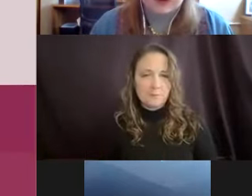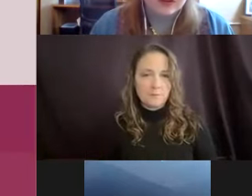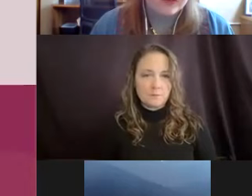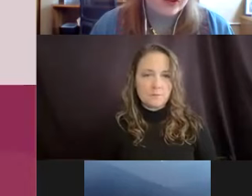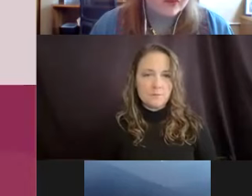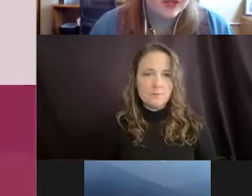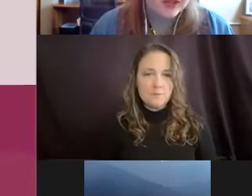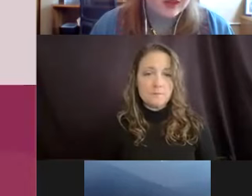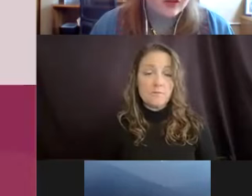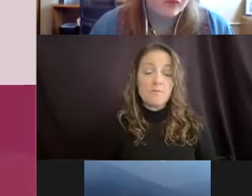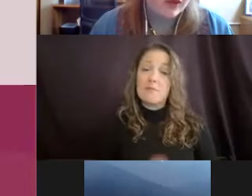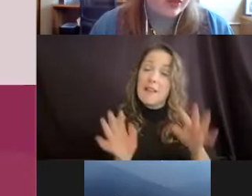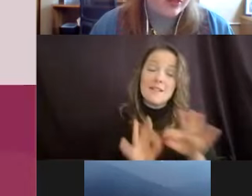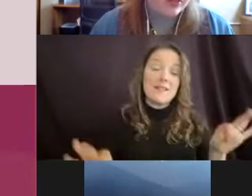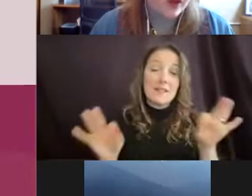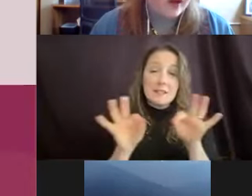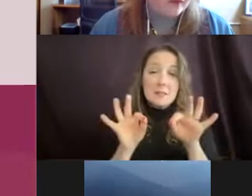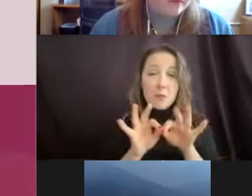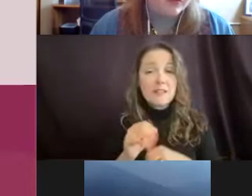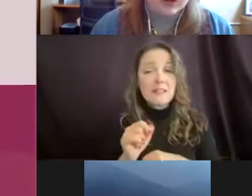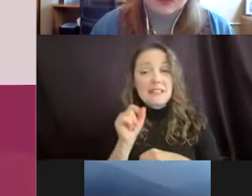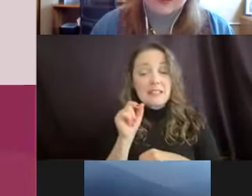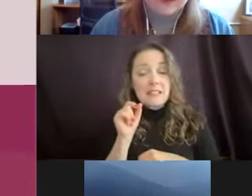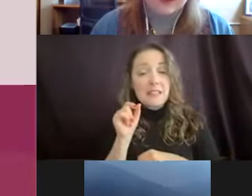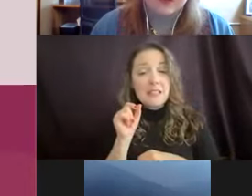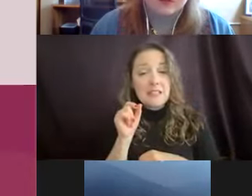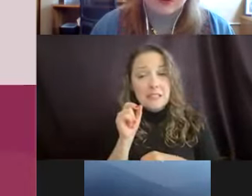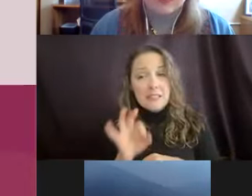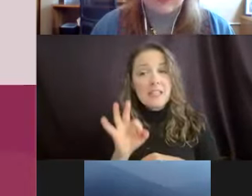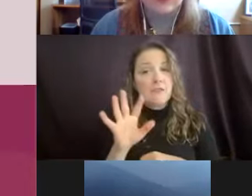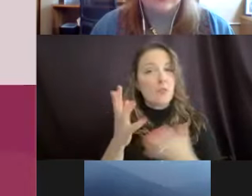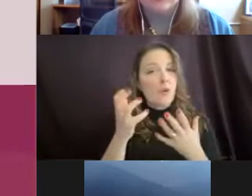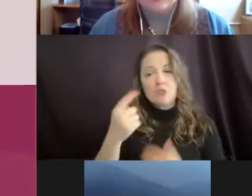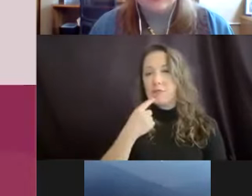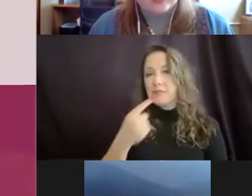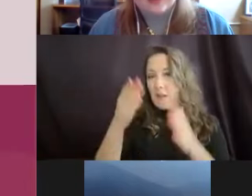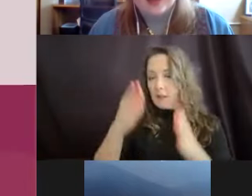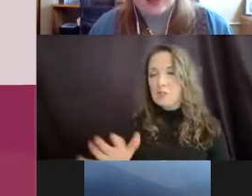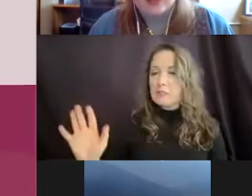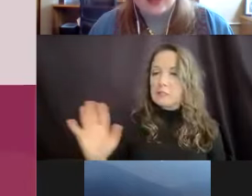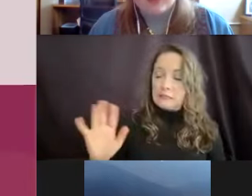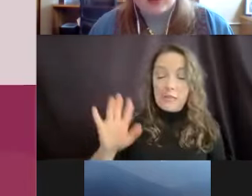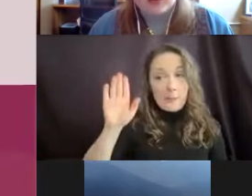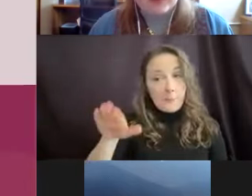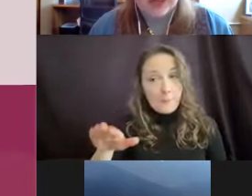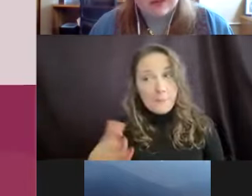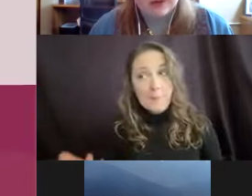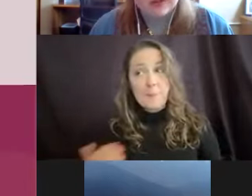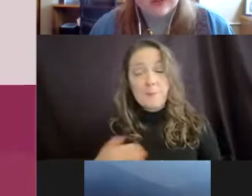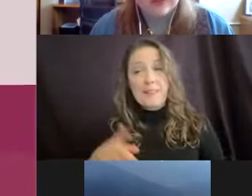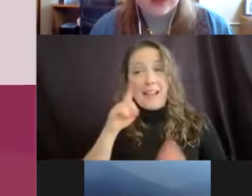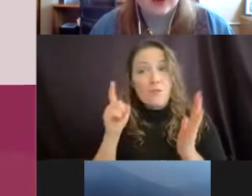important if you're coming in with if you're coming in to tell this young person like, hey, I have noticed